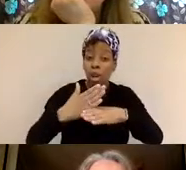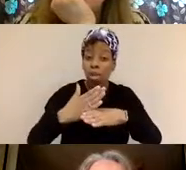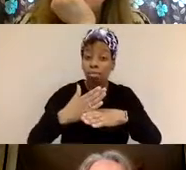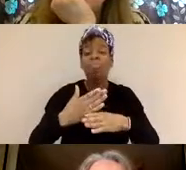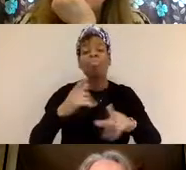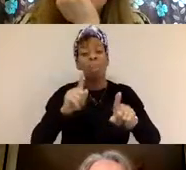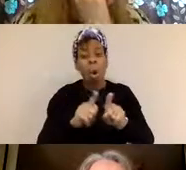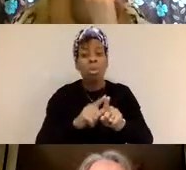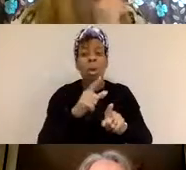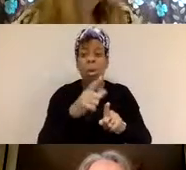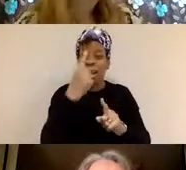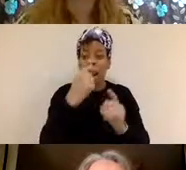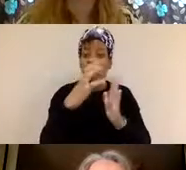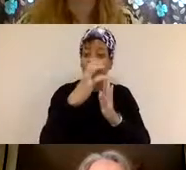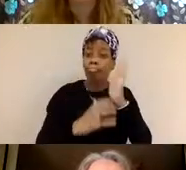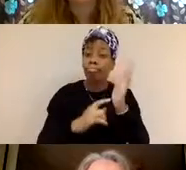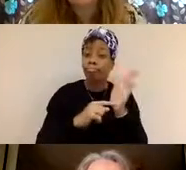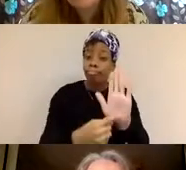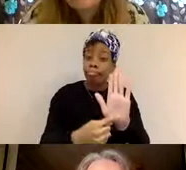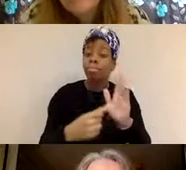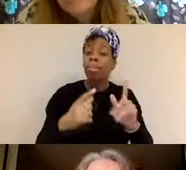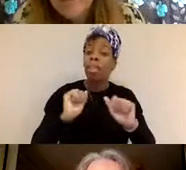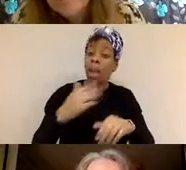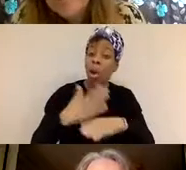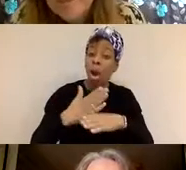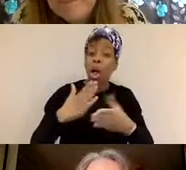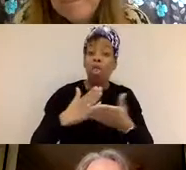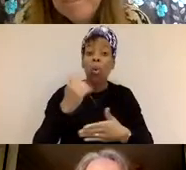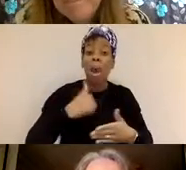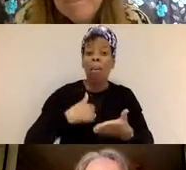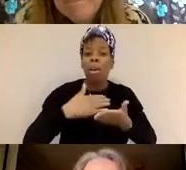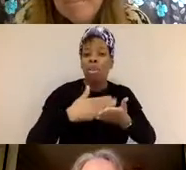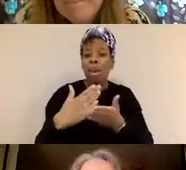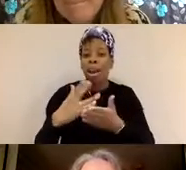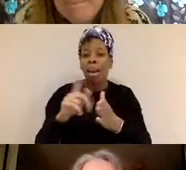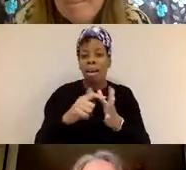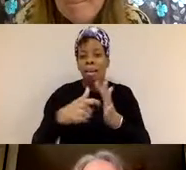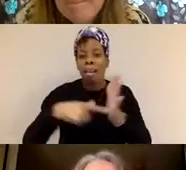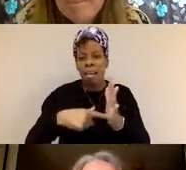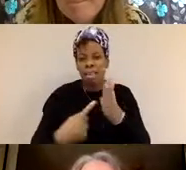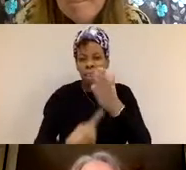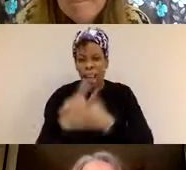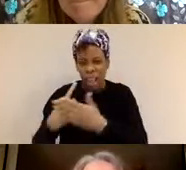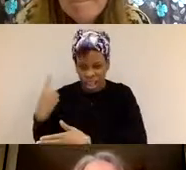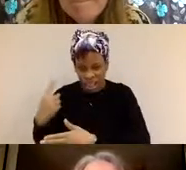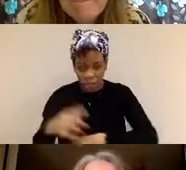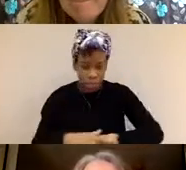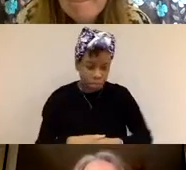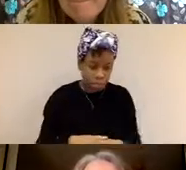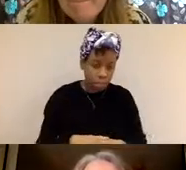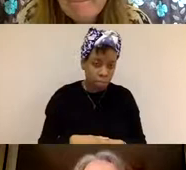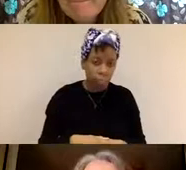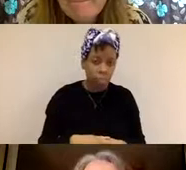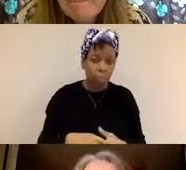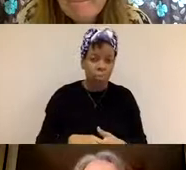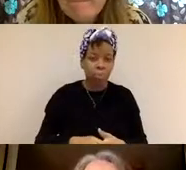their work at our Share Art event, and also be involved in what the charity does from a very kind